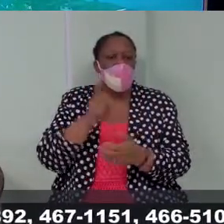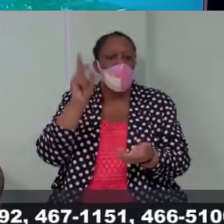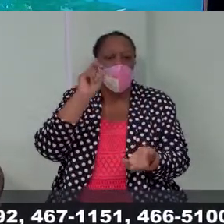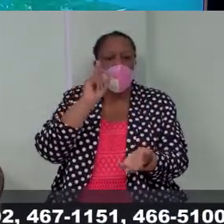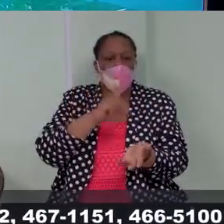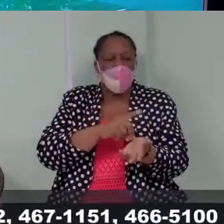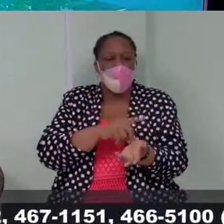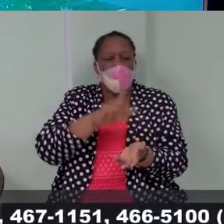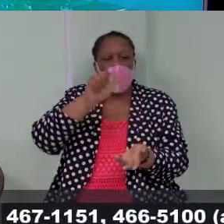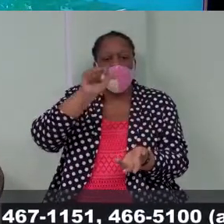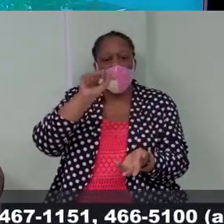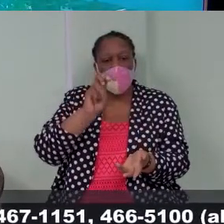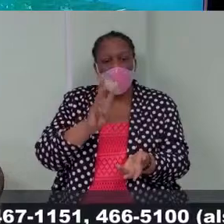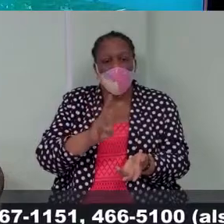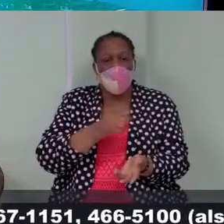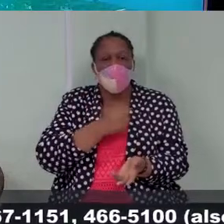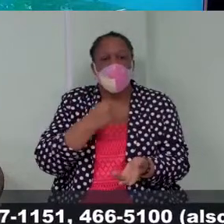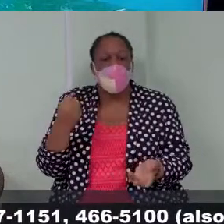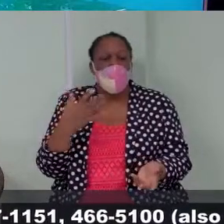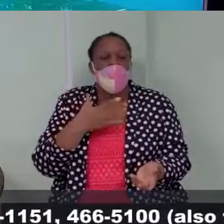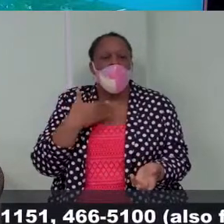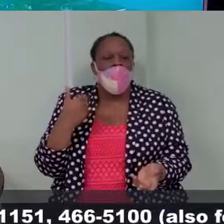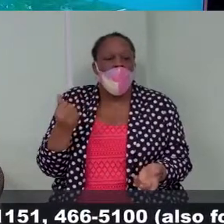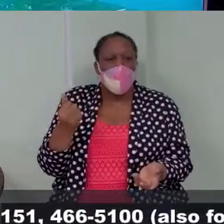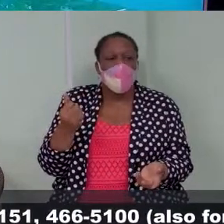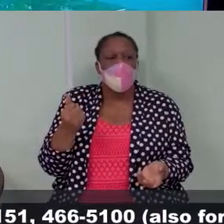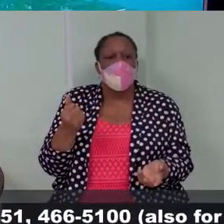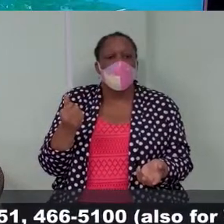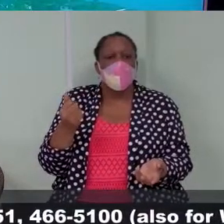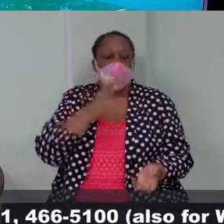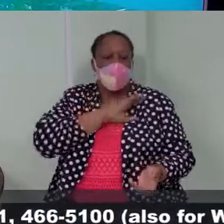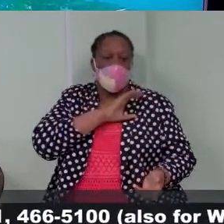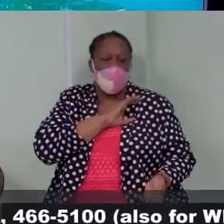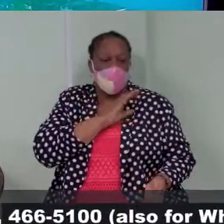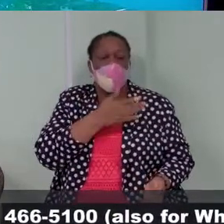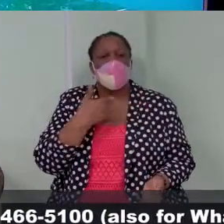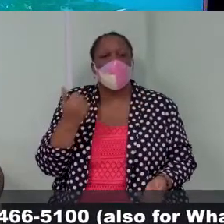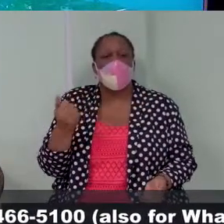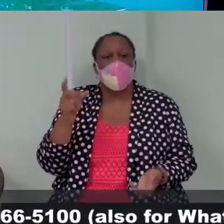Henry. Thanks very much to you. Thanks to